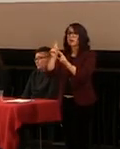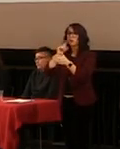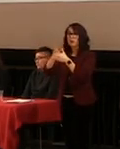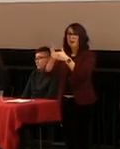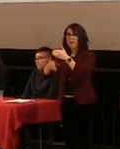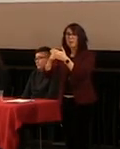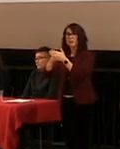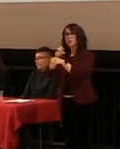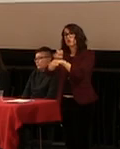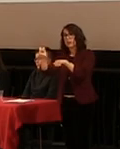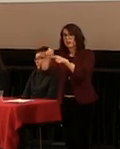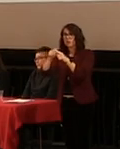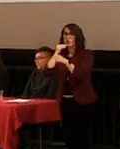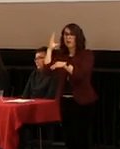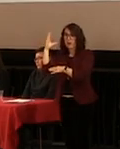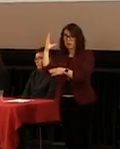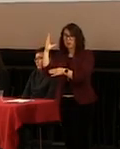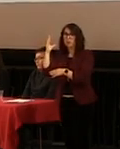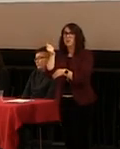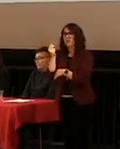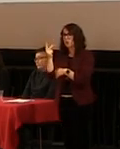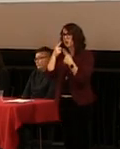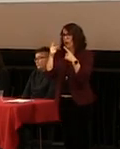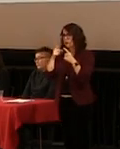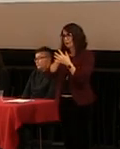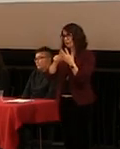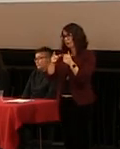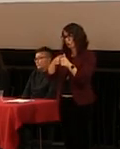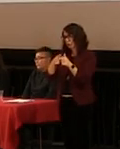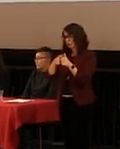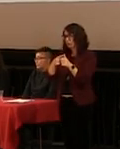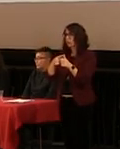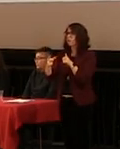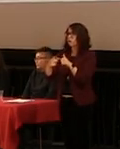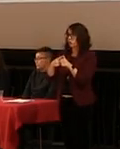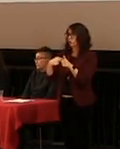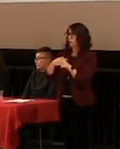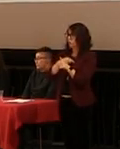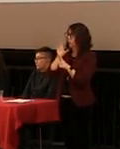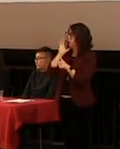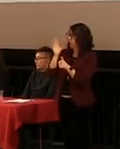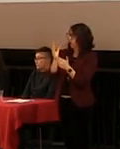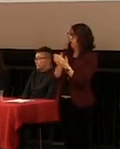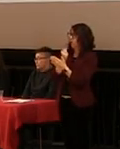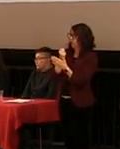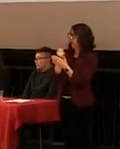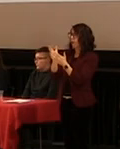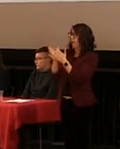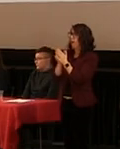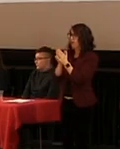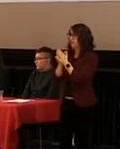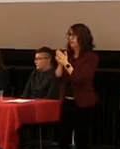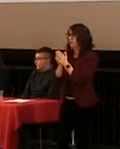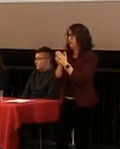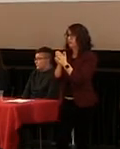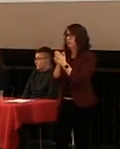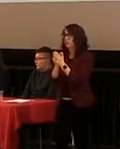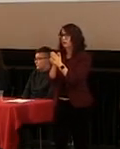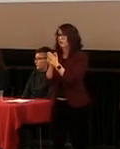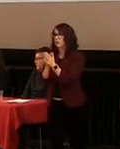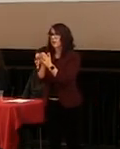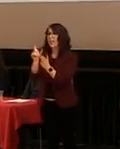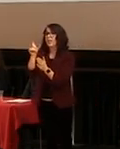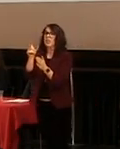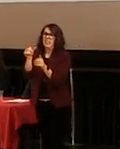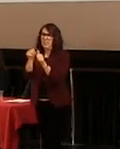and transition into lunch, just a couple of housekeeping rules. First, we are going to ask that individual tables go to